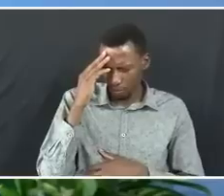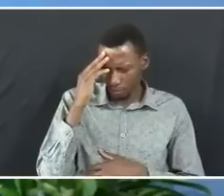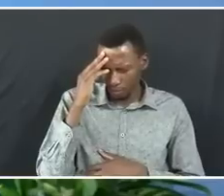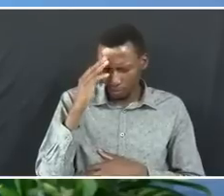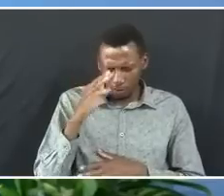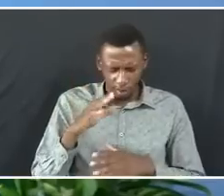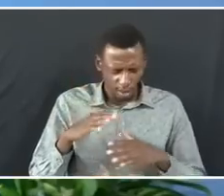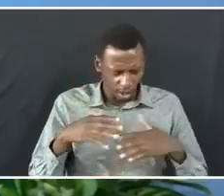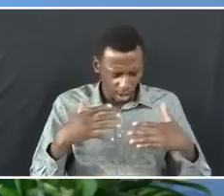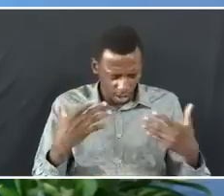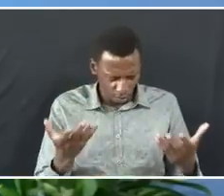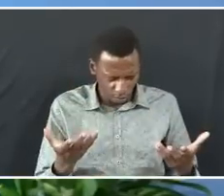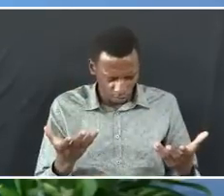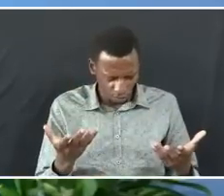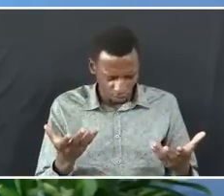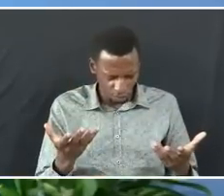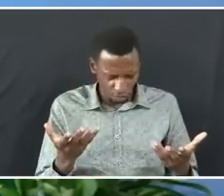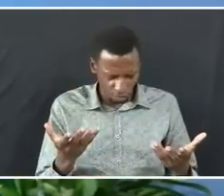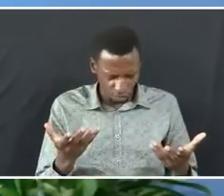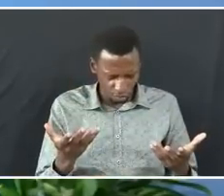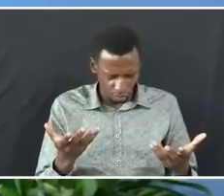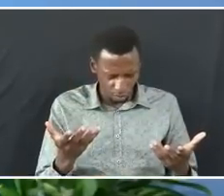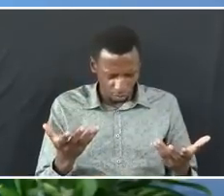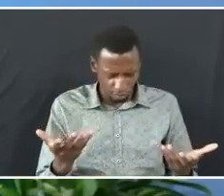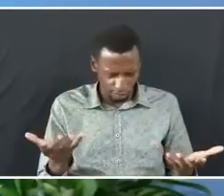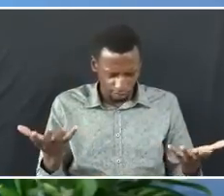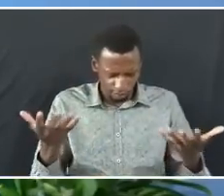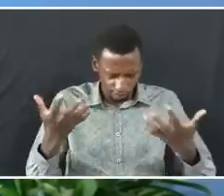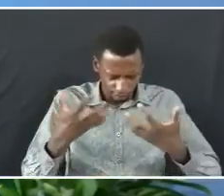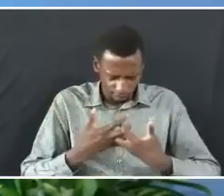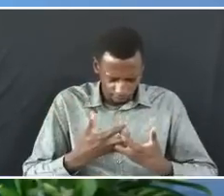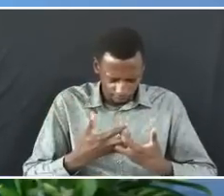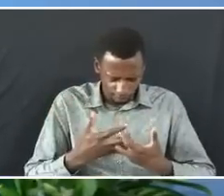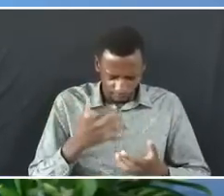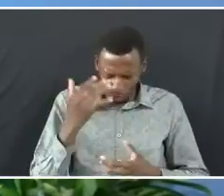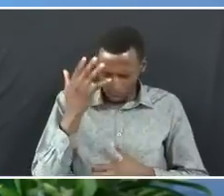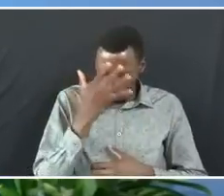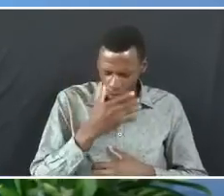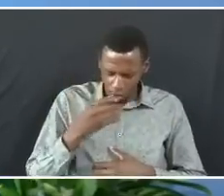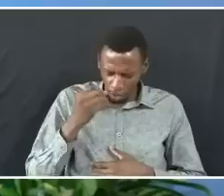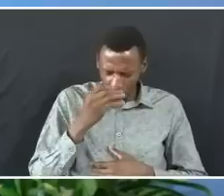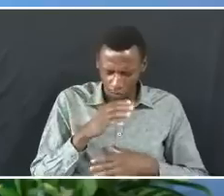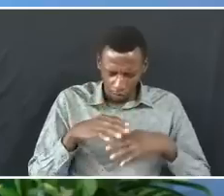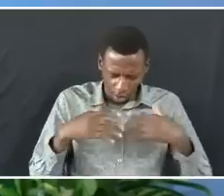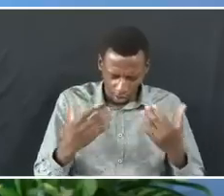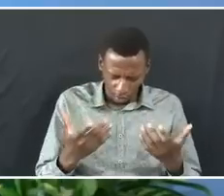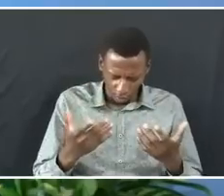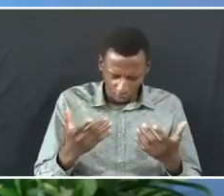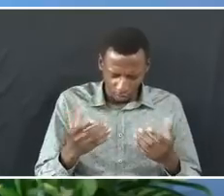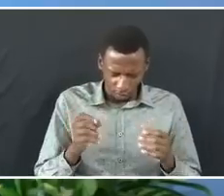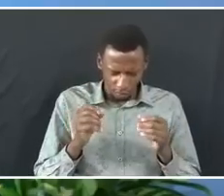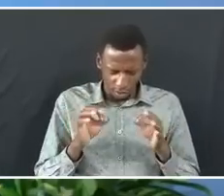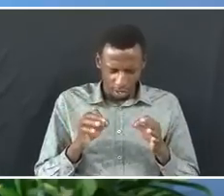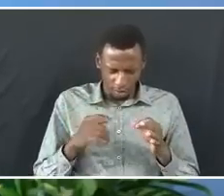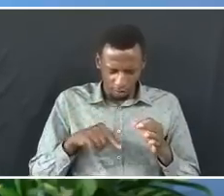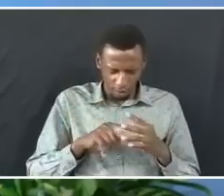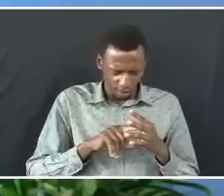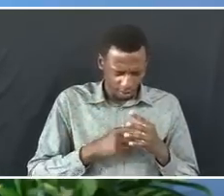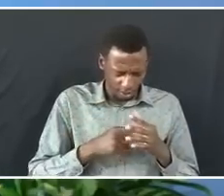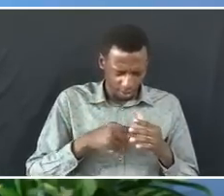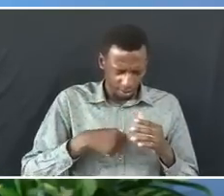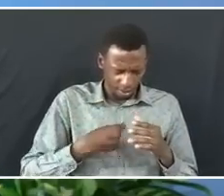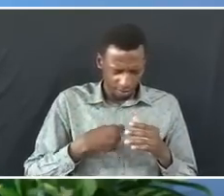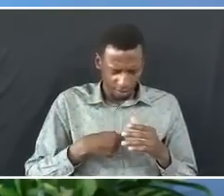and how to bring the whole piece together in a beautiful thing. If we begin to pick the pieces